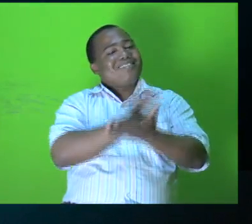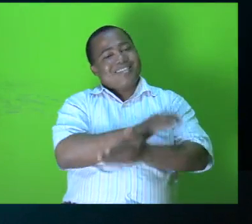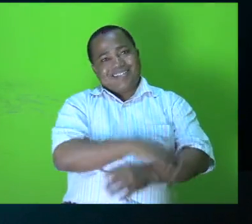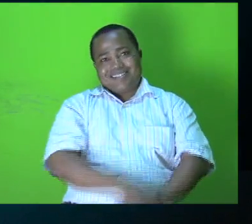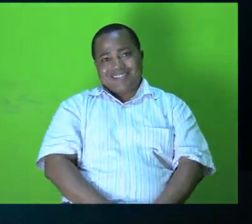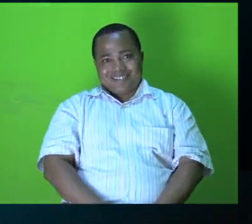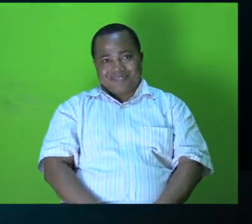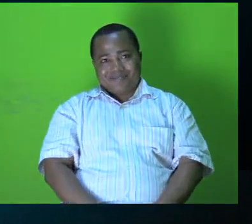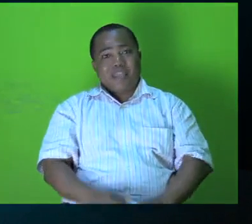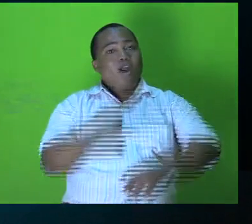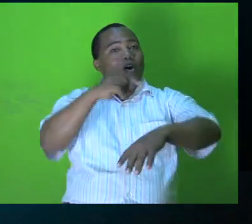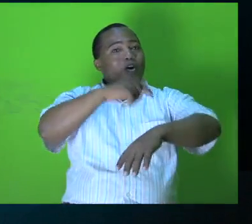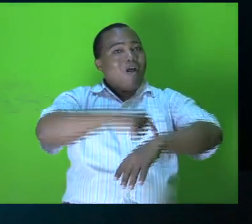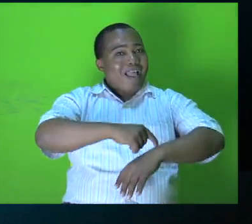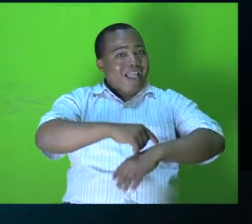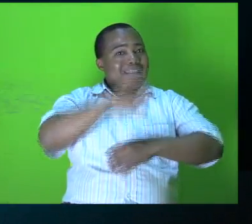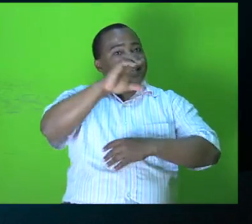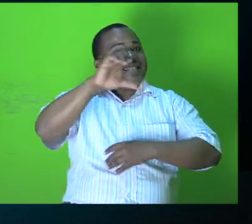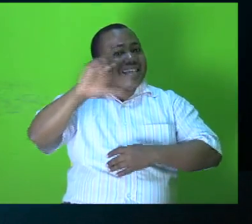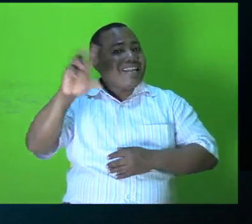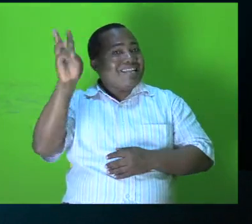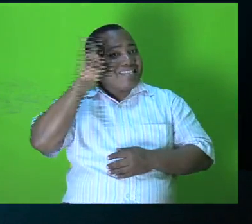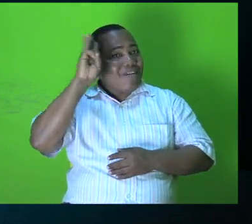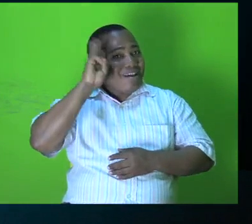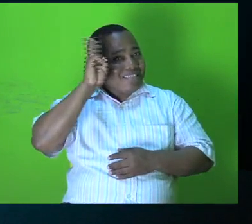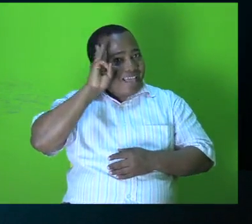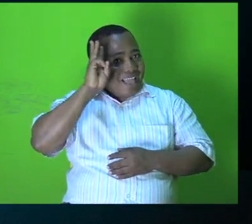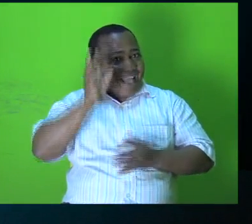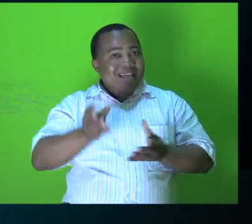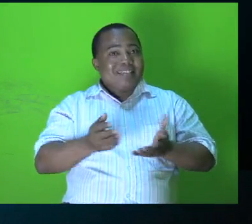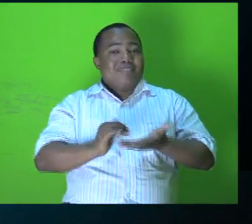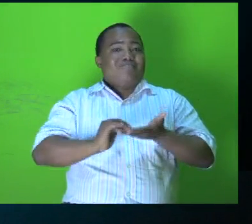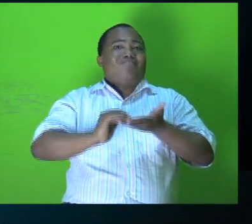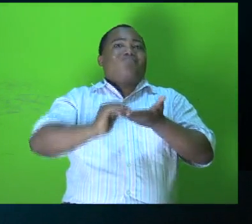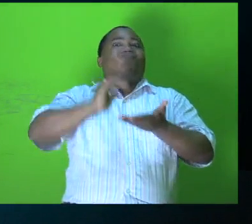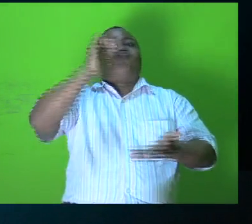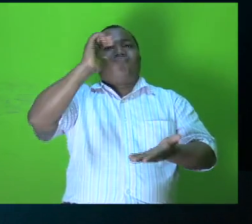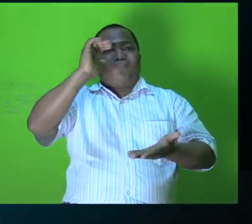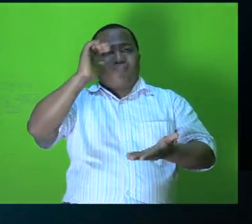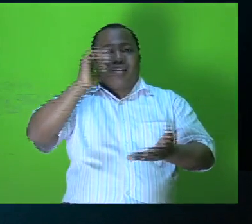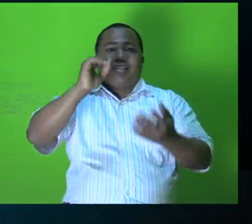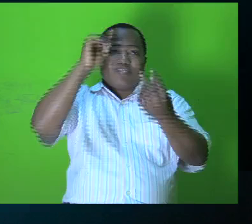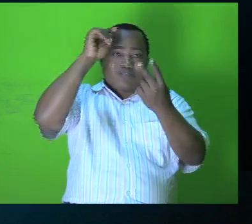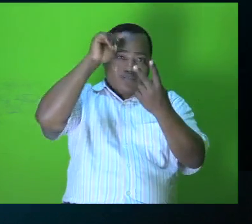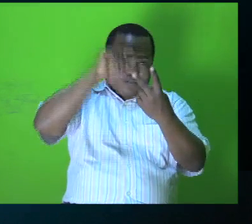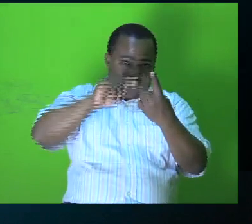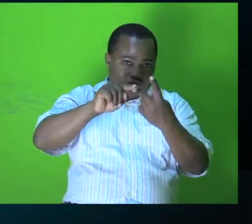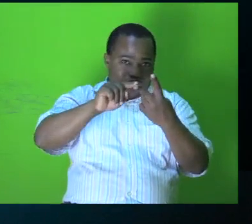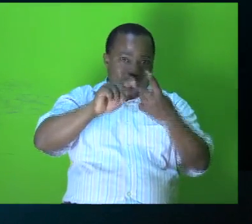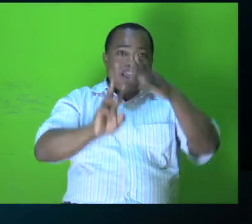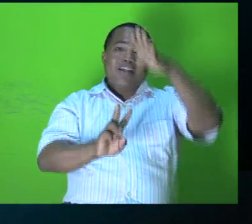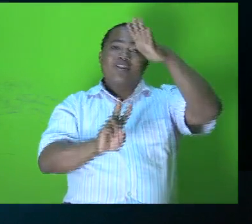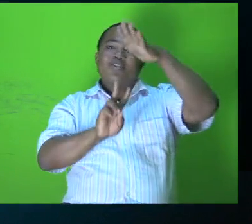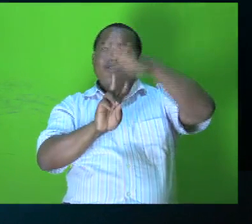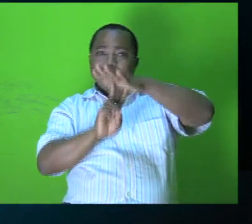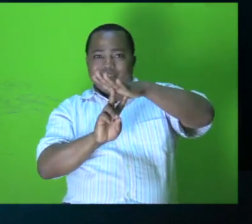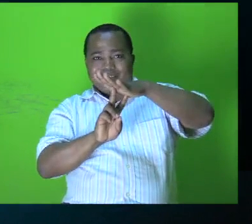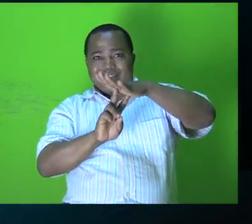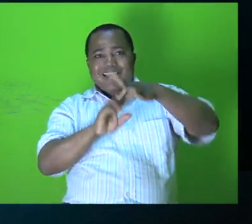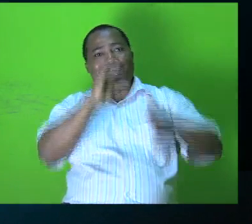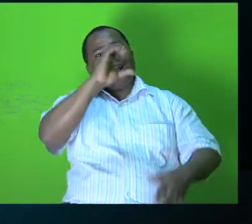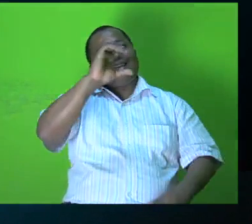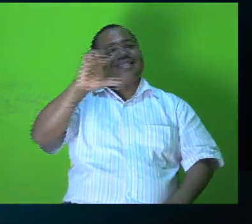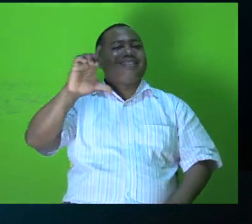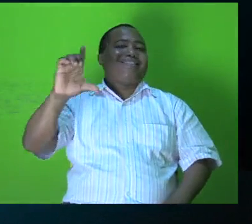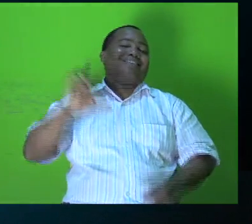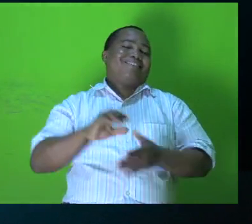where the parent cells give rise to two daughter cells.